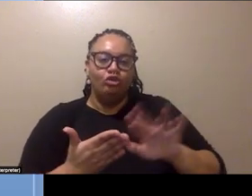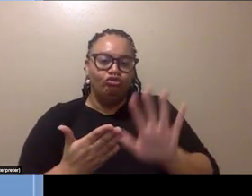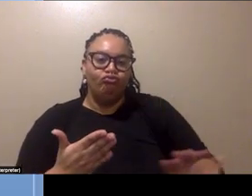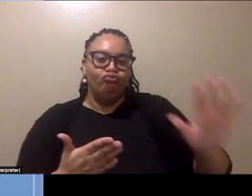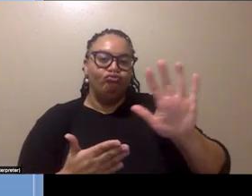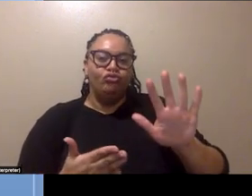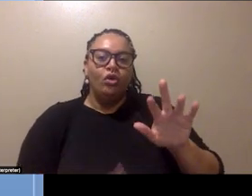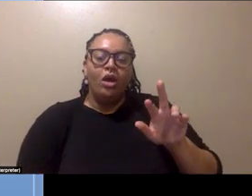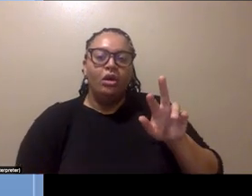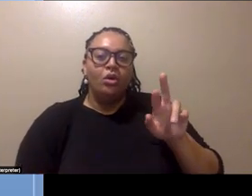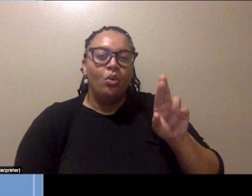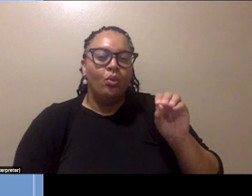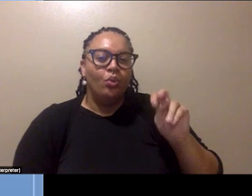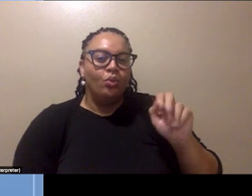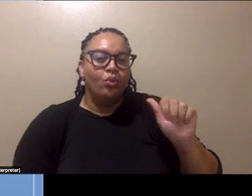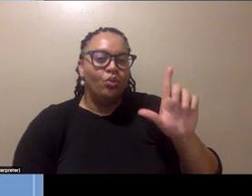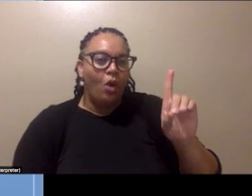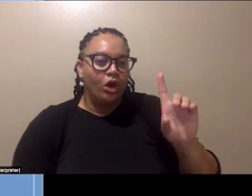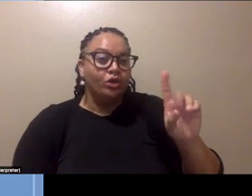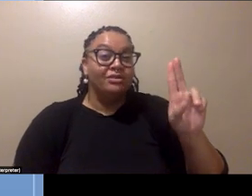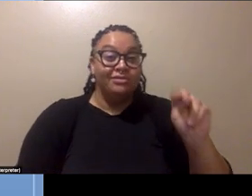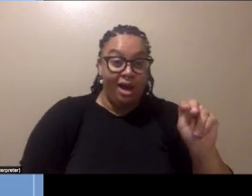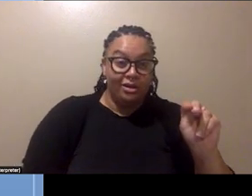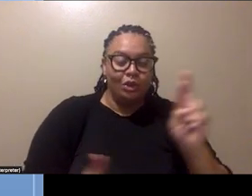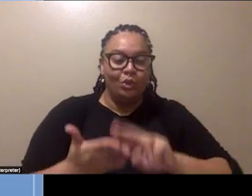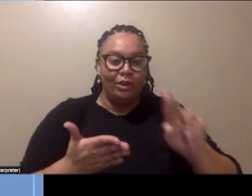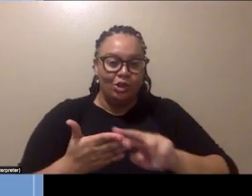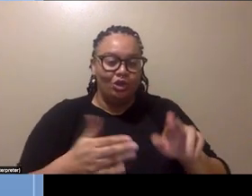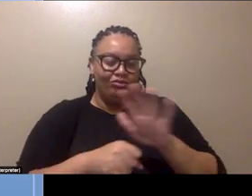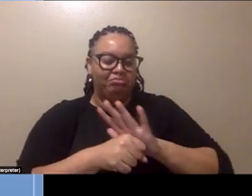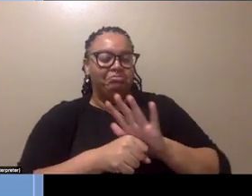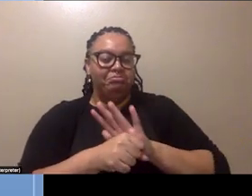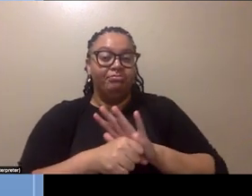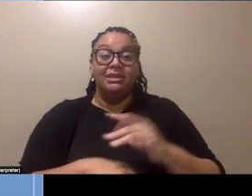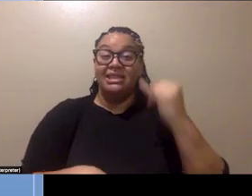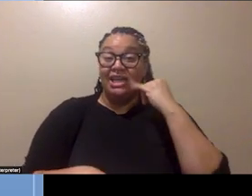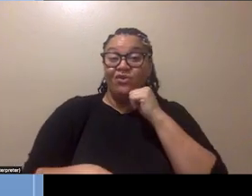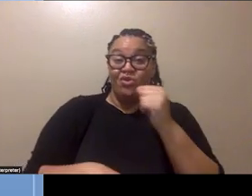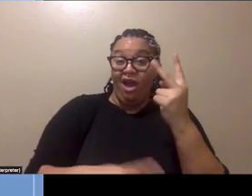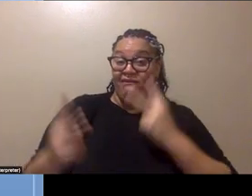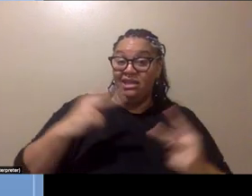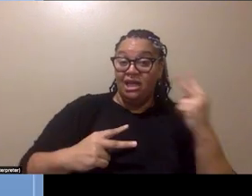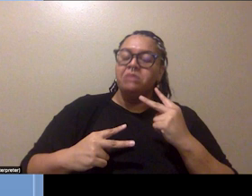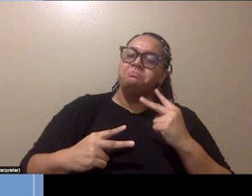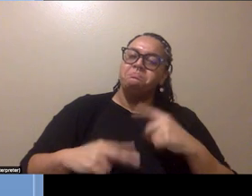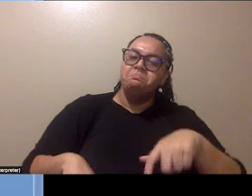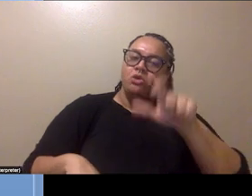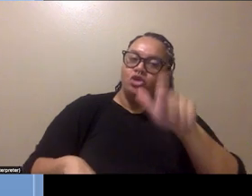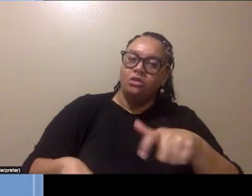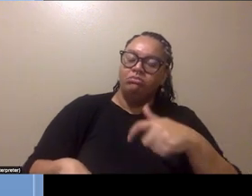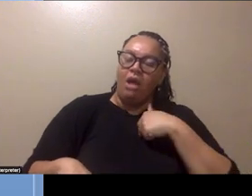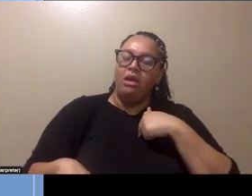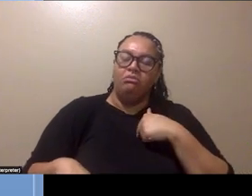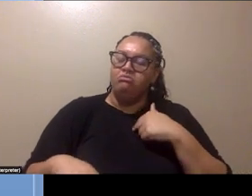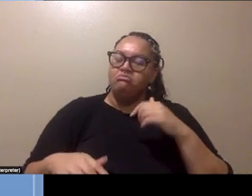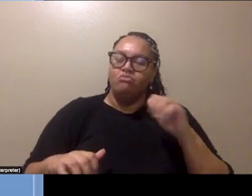stand. So this is called the McDonald Dunn Research Forest. And if you're ever in Corvallis, if you're in the area, if you haven't been to this research